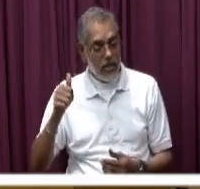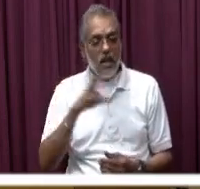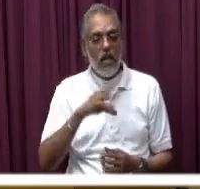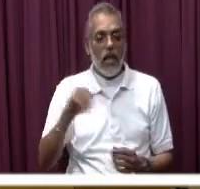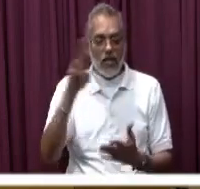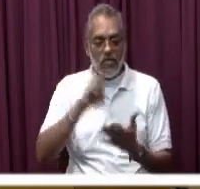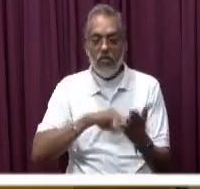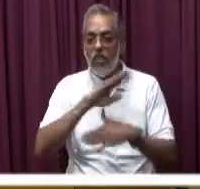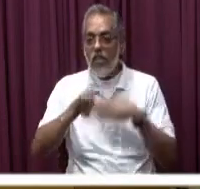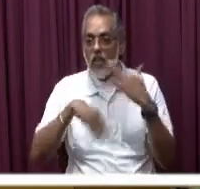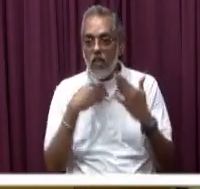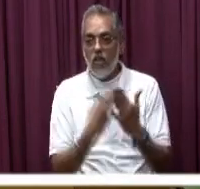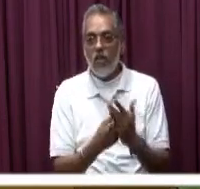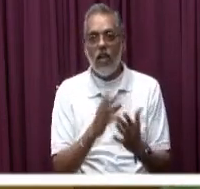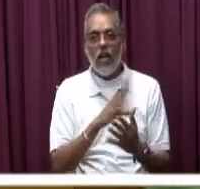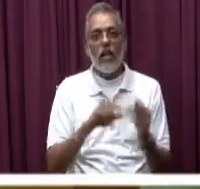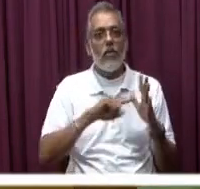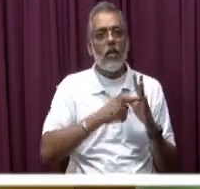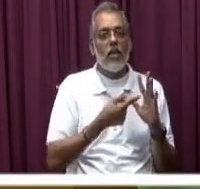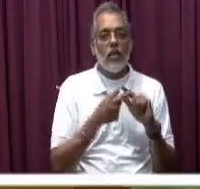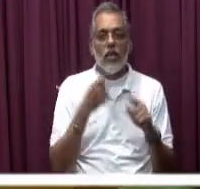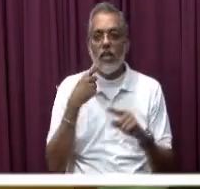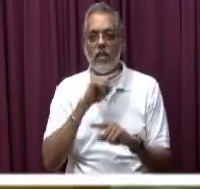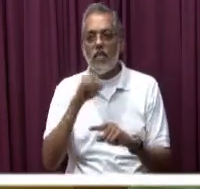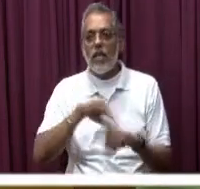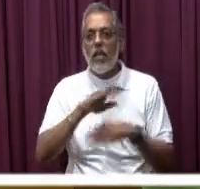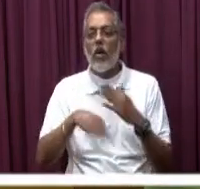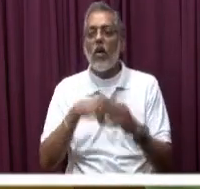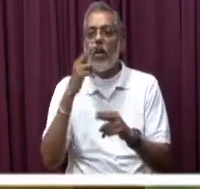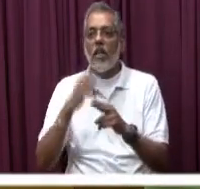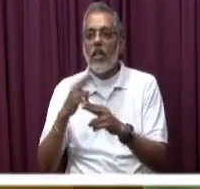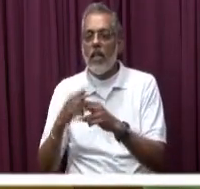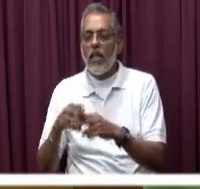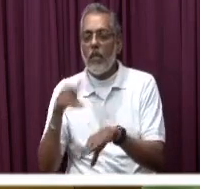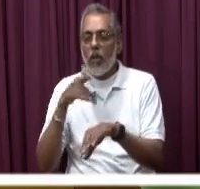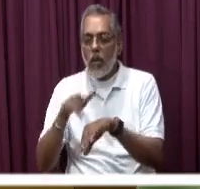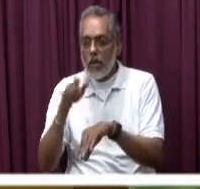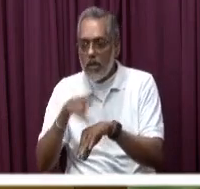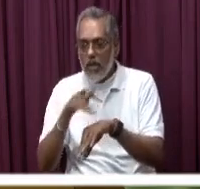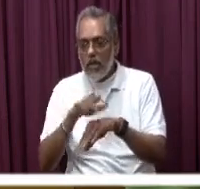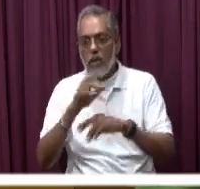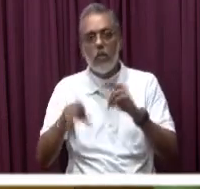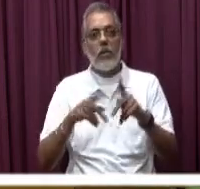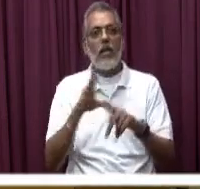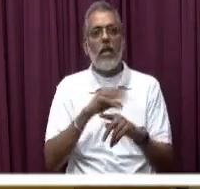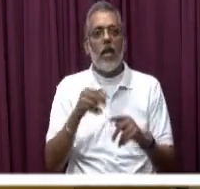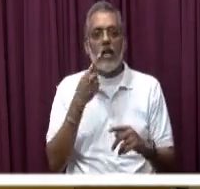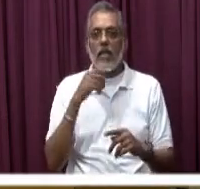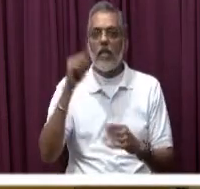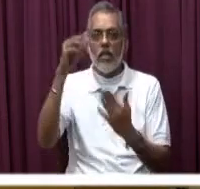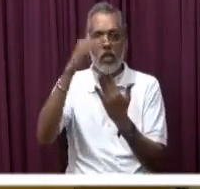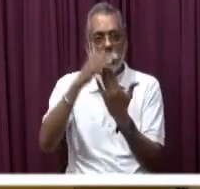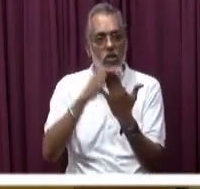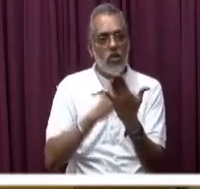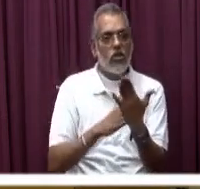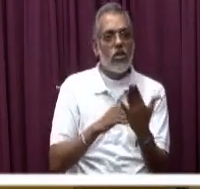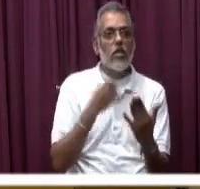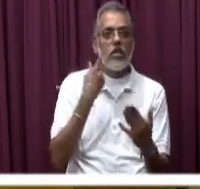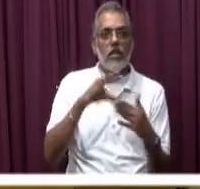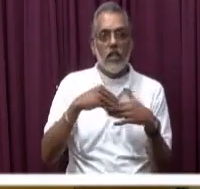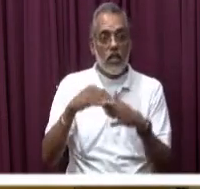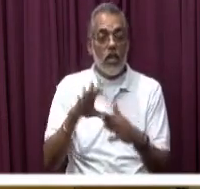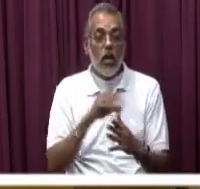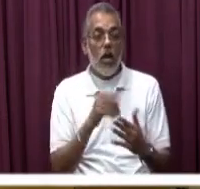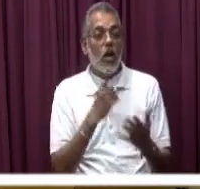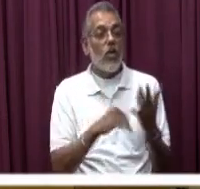chapter 10. And you'll see he starts by naming those that will be missioned, and then he gives a number of instructions, and this is the last